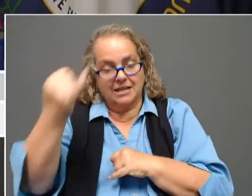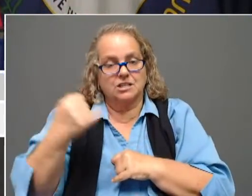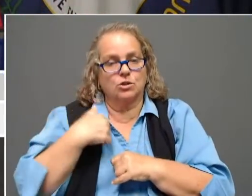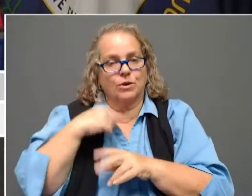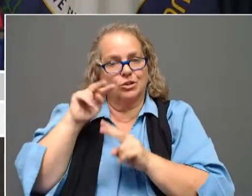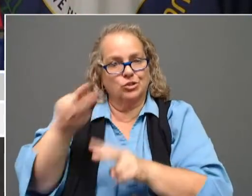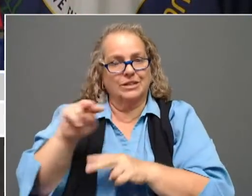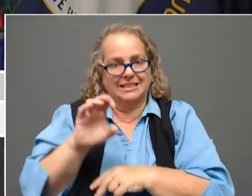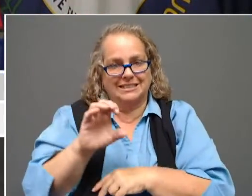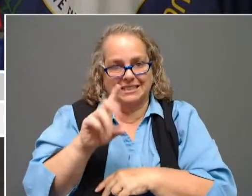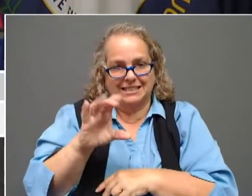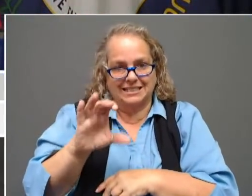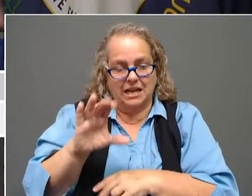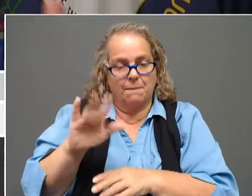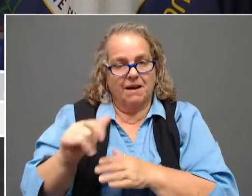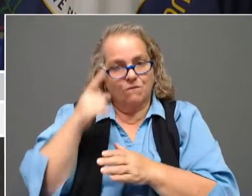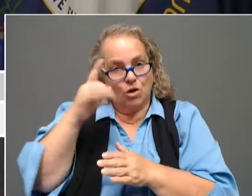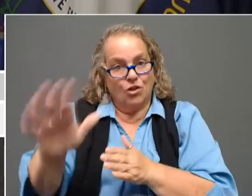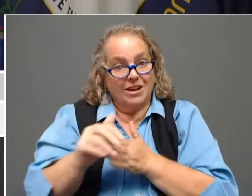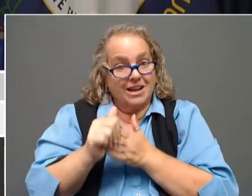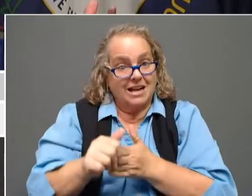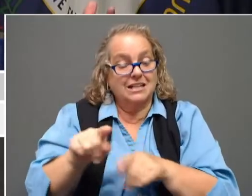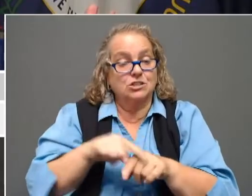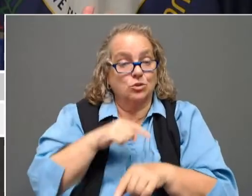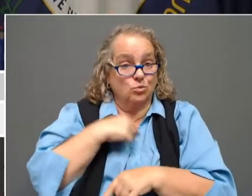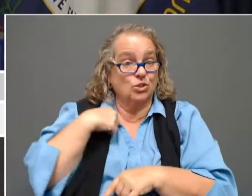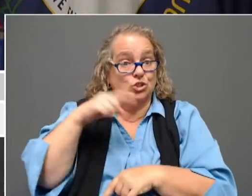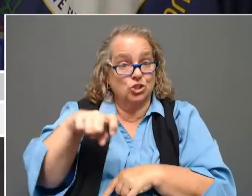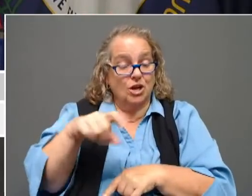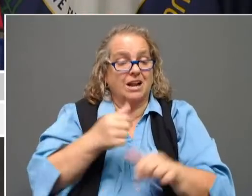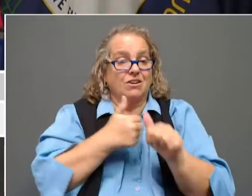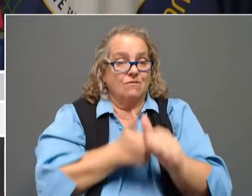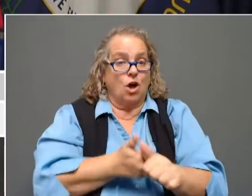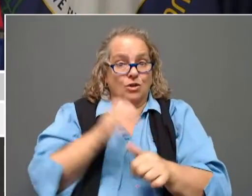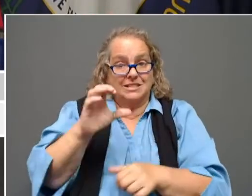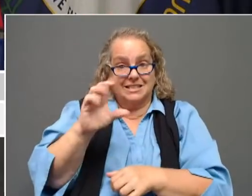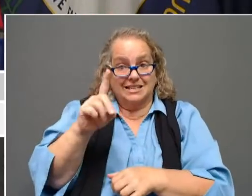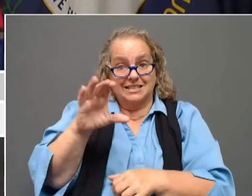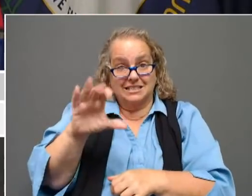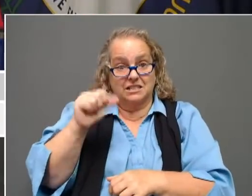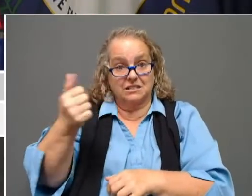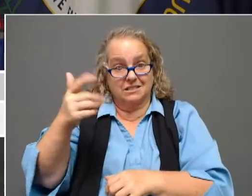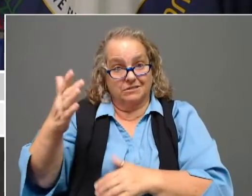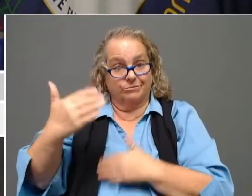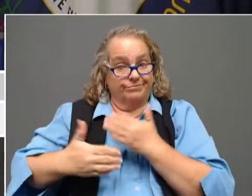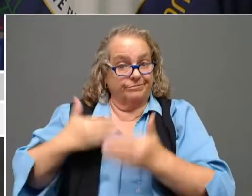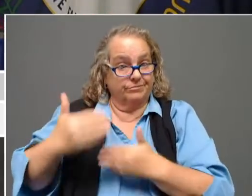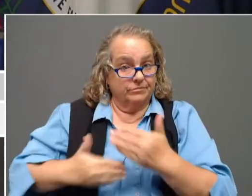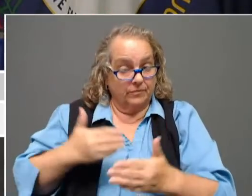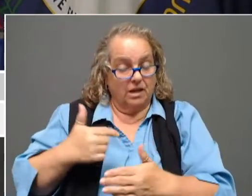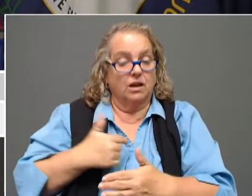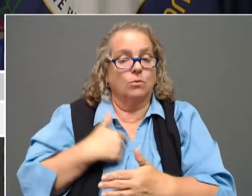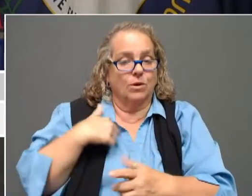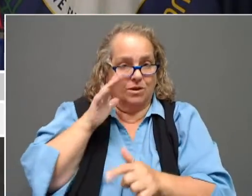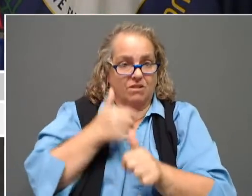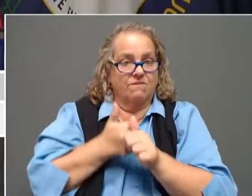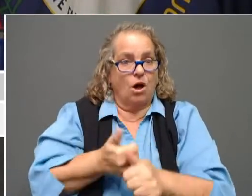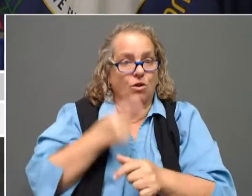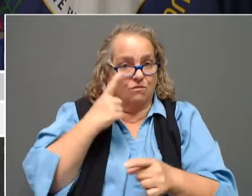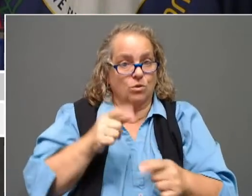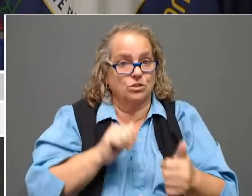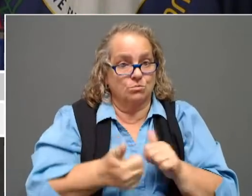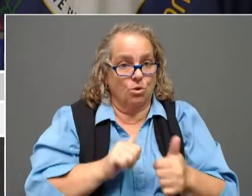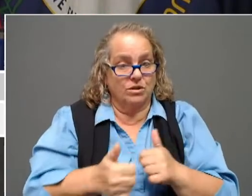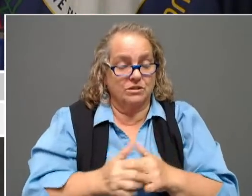be, and following that protocol in the way that the CDC rolls it out. You know, I